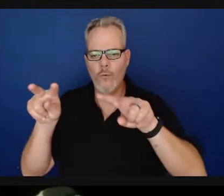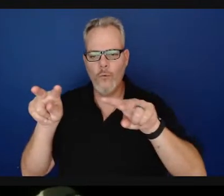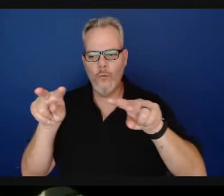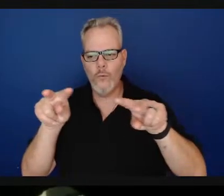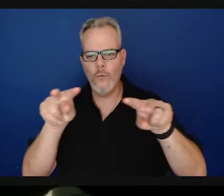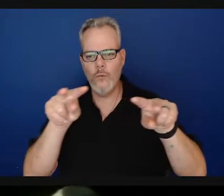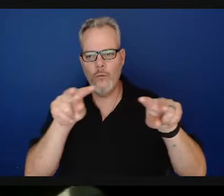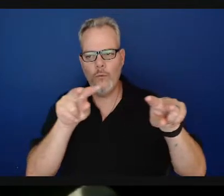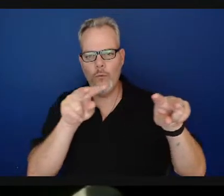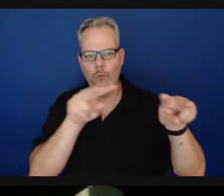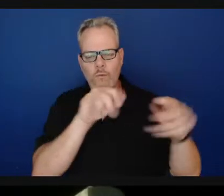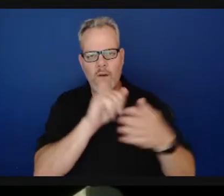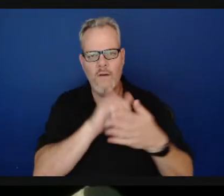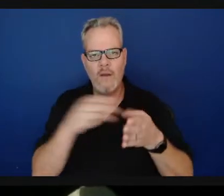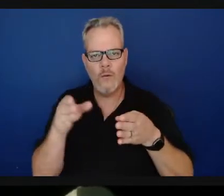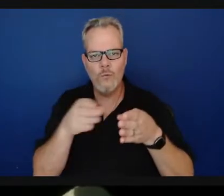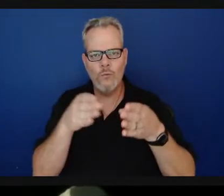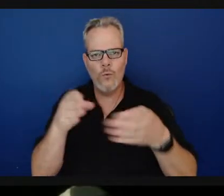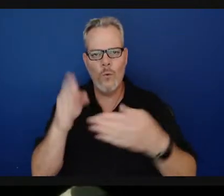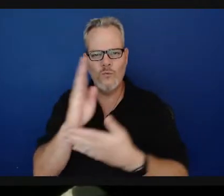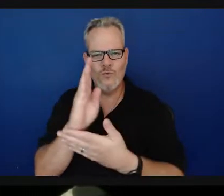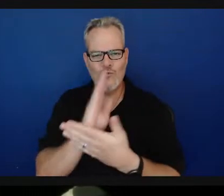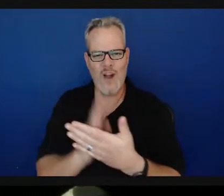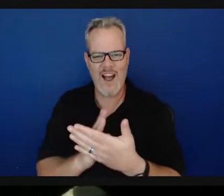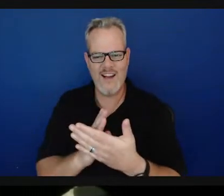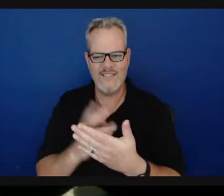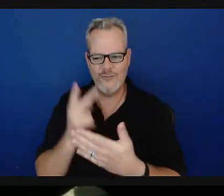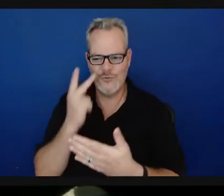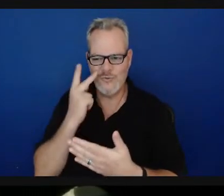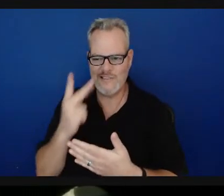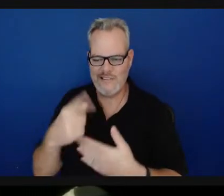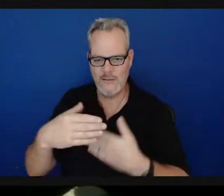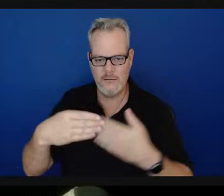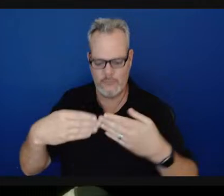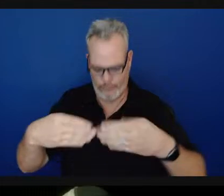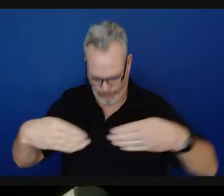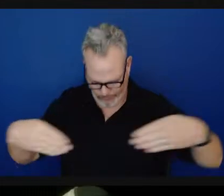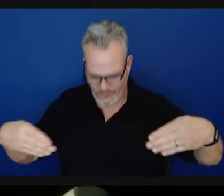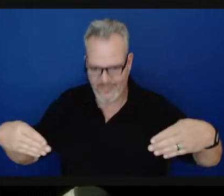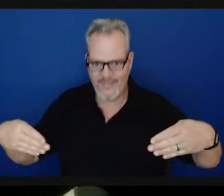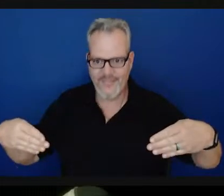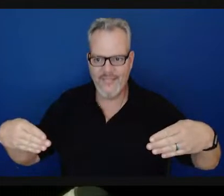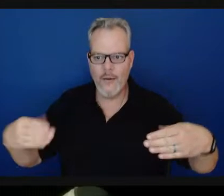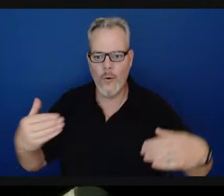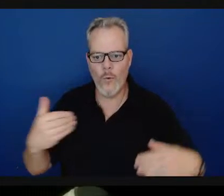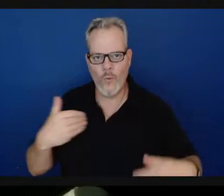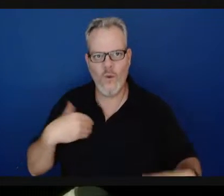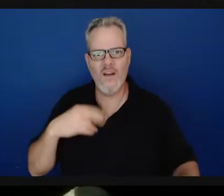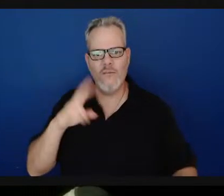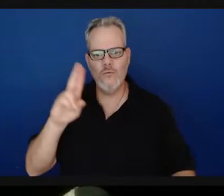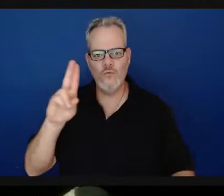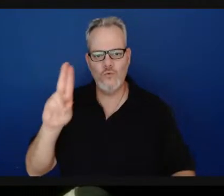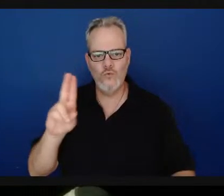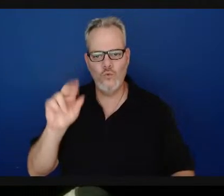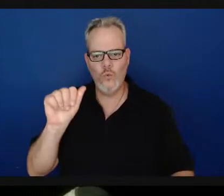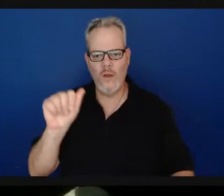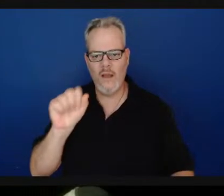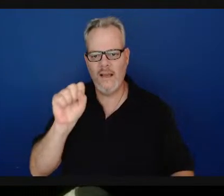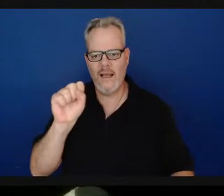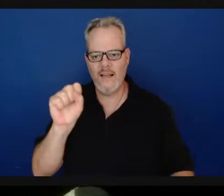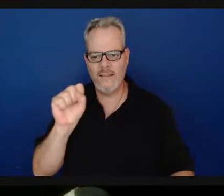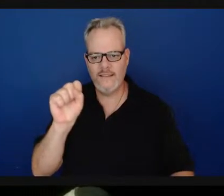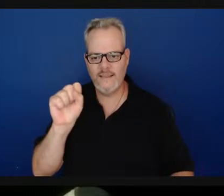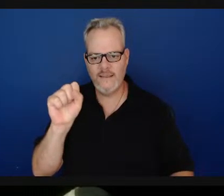there. They've actually launched UAS drones to both